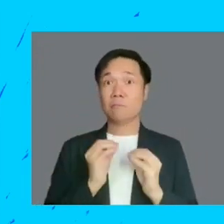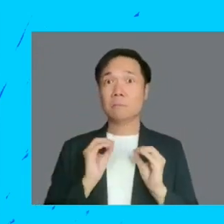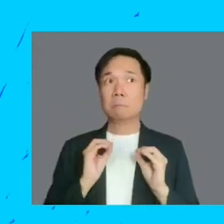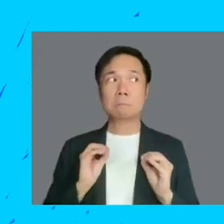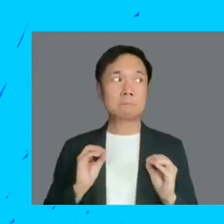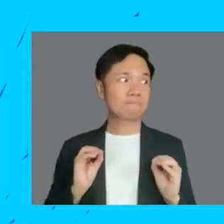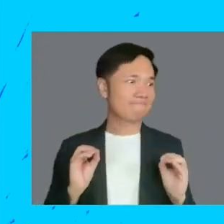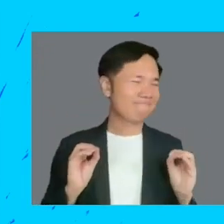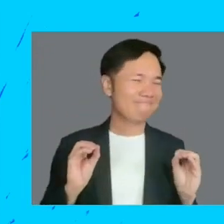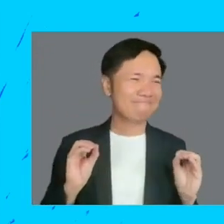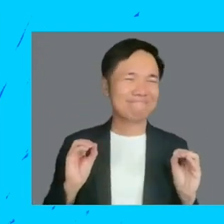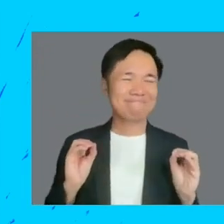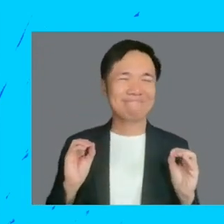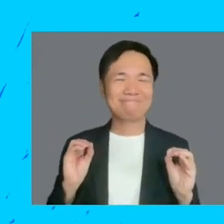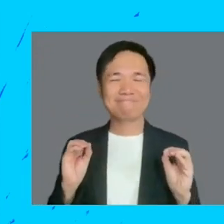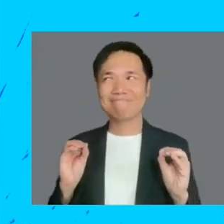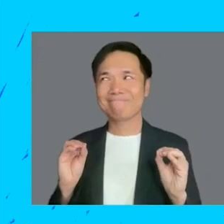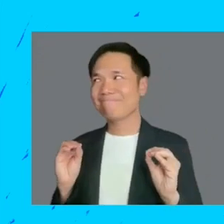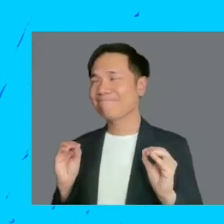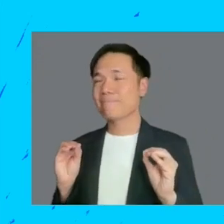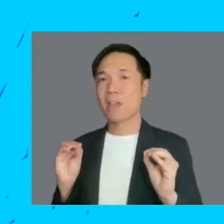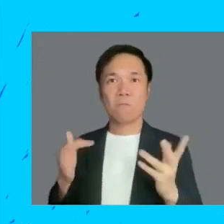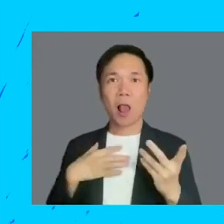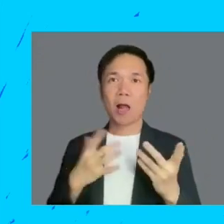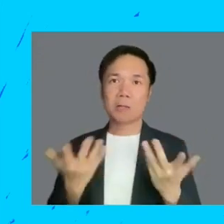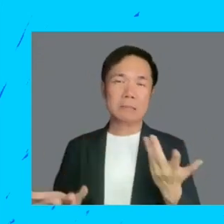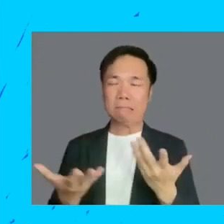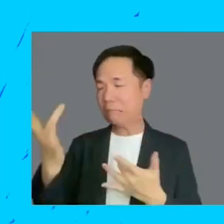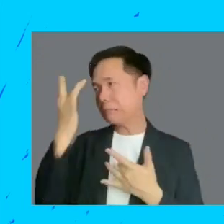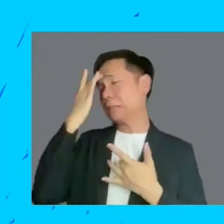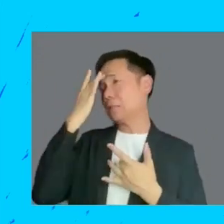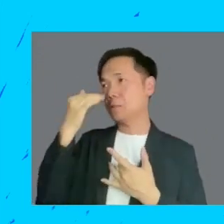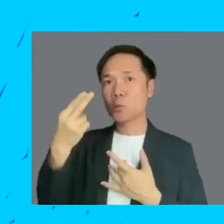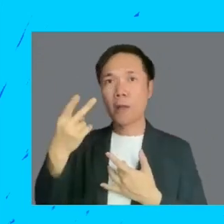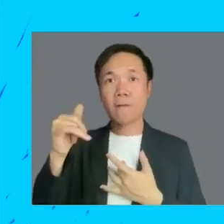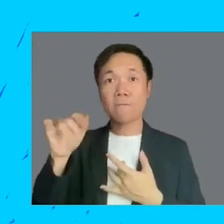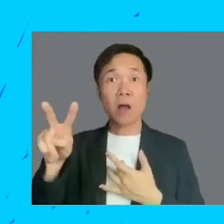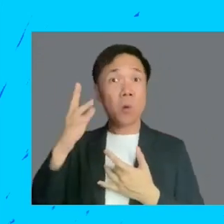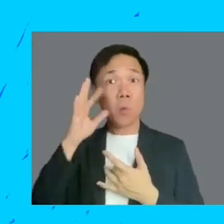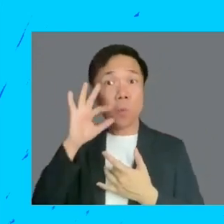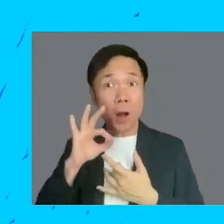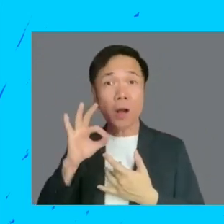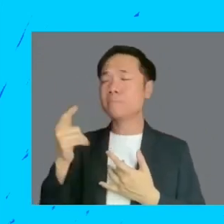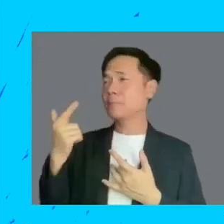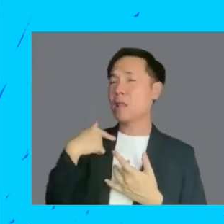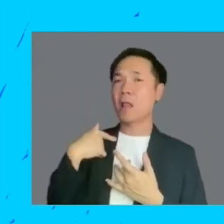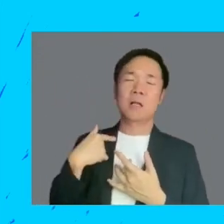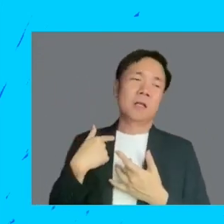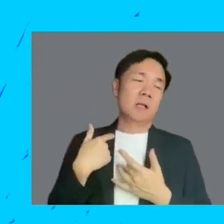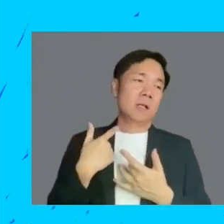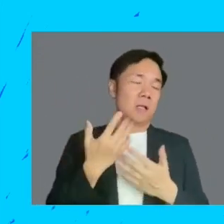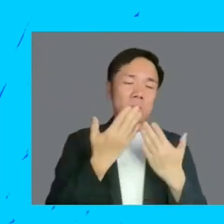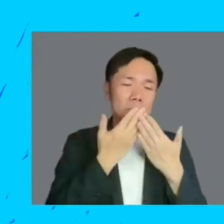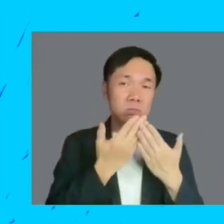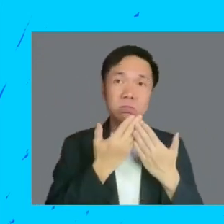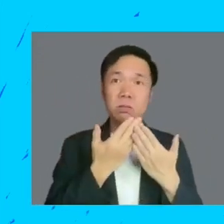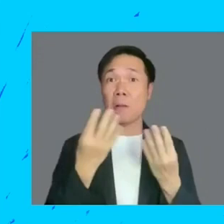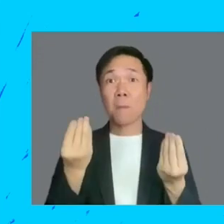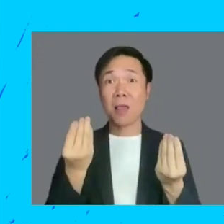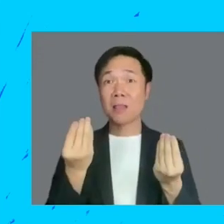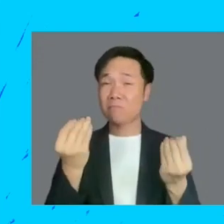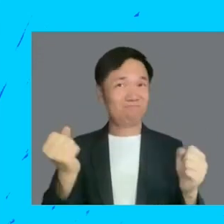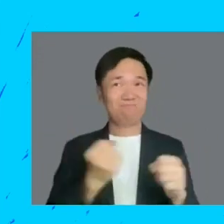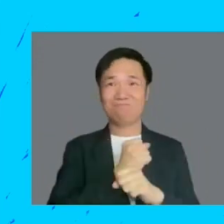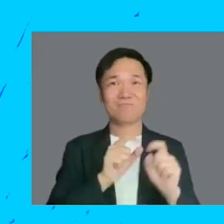adolescents' risk of HIV by creating an environment in which adolescents may have to drop out of school, engage in